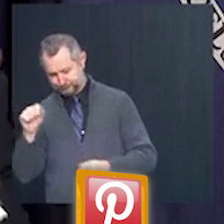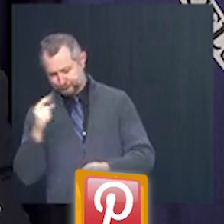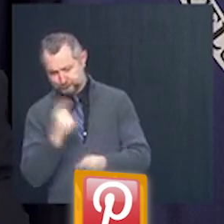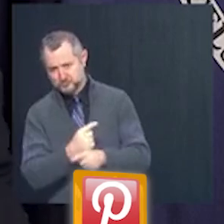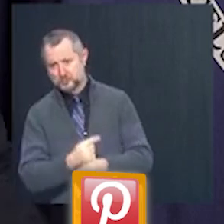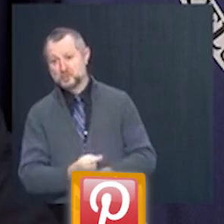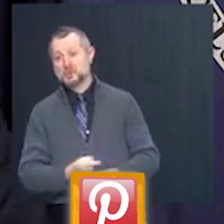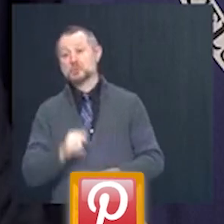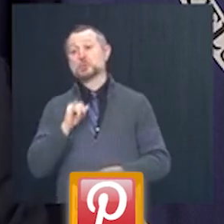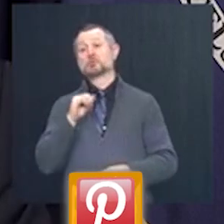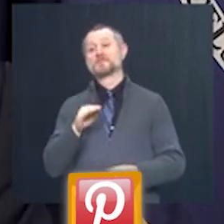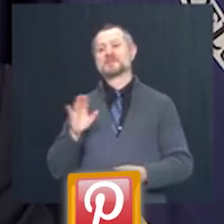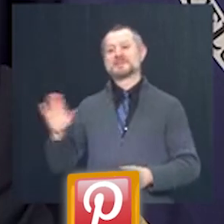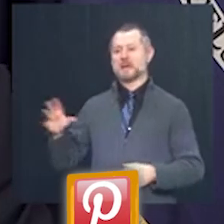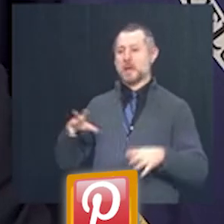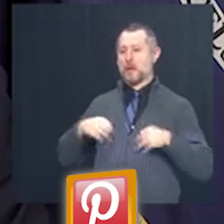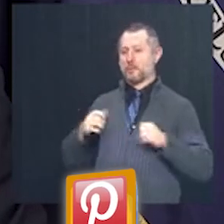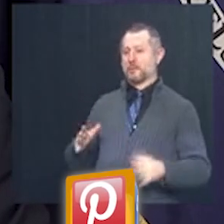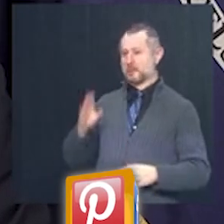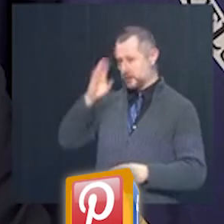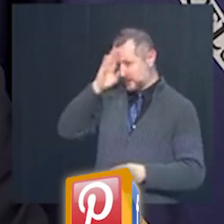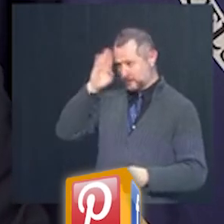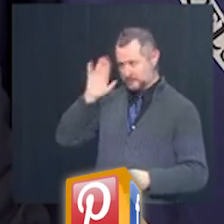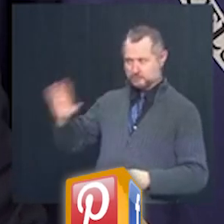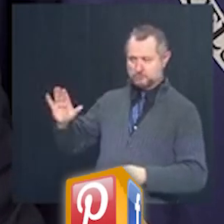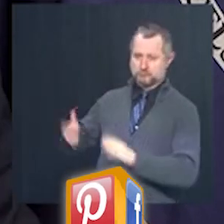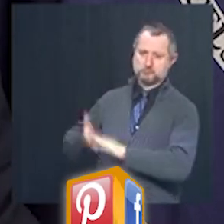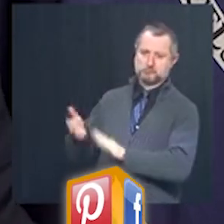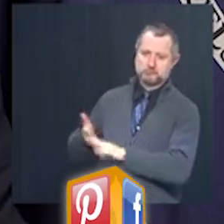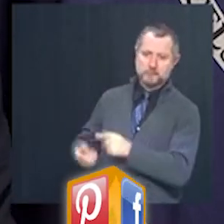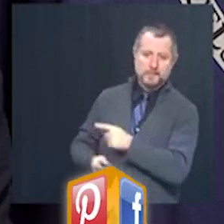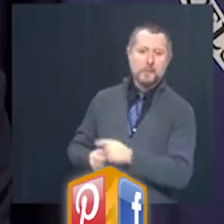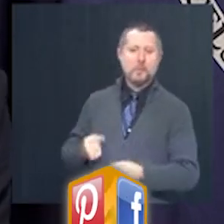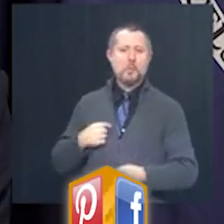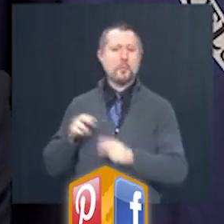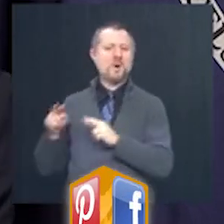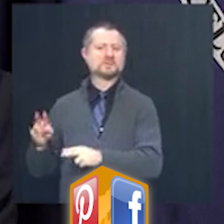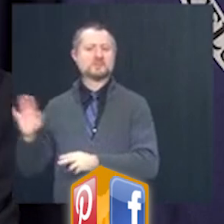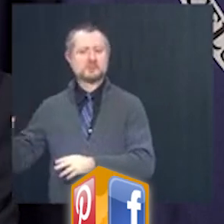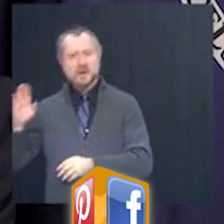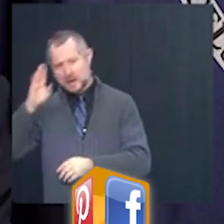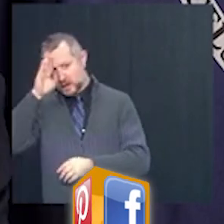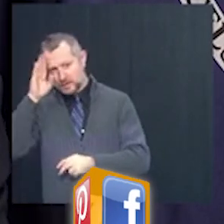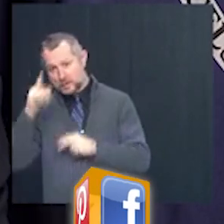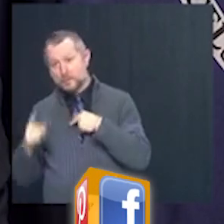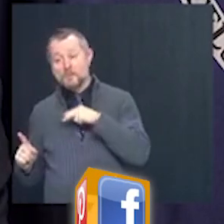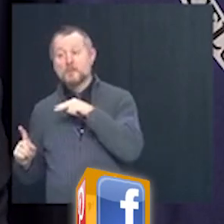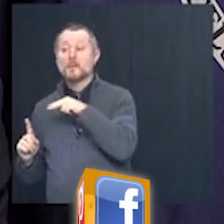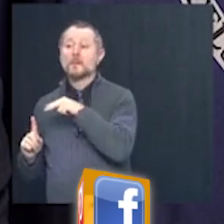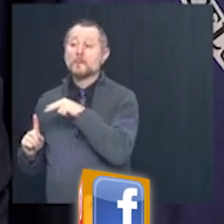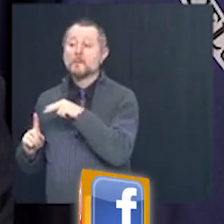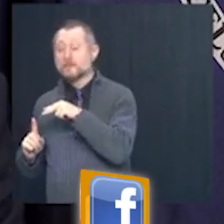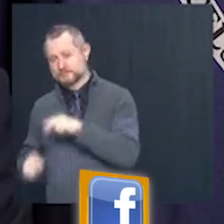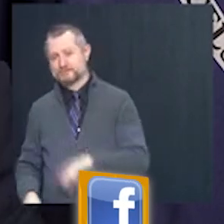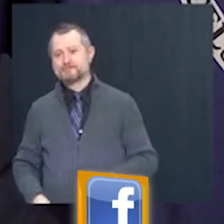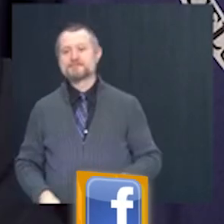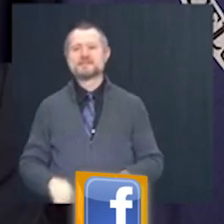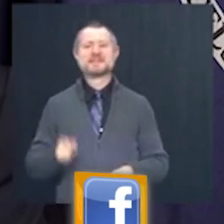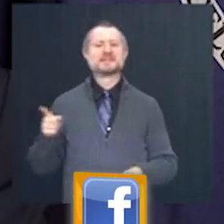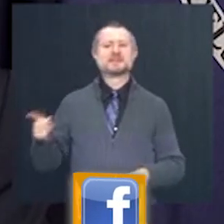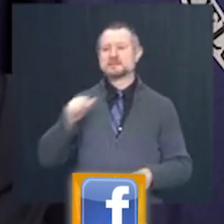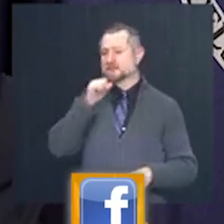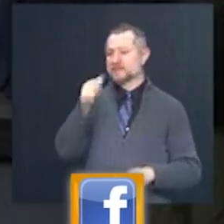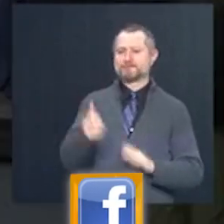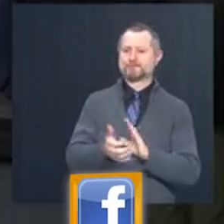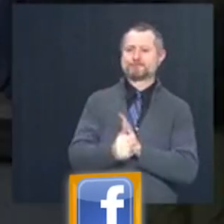Jim's hospitals. I'm especially watching closely, because I don't believe he is a natural load balancer. Let's take one